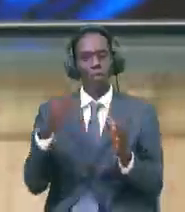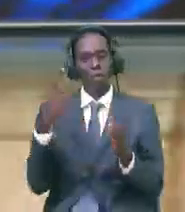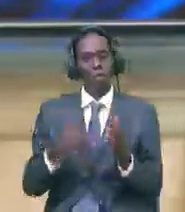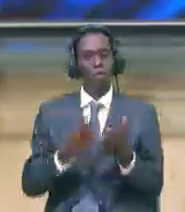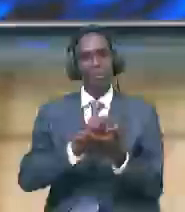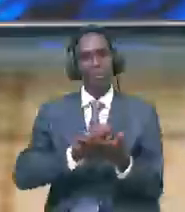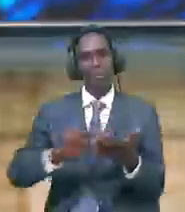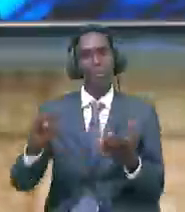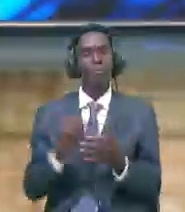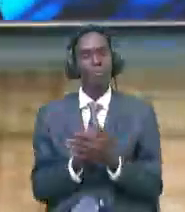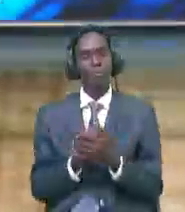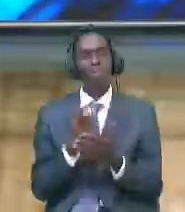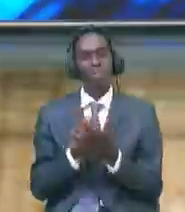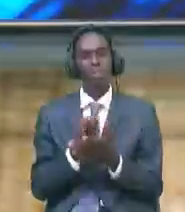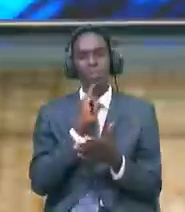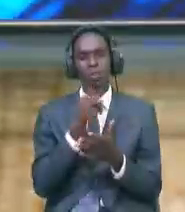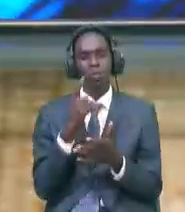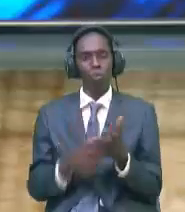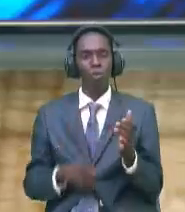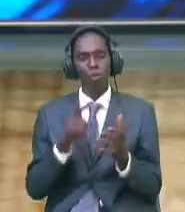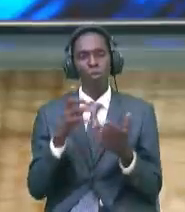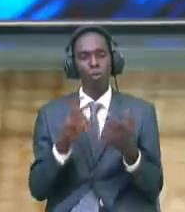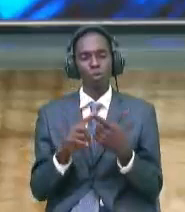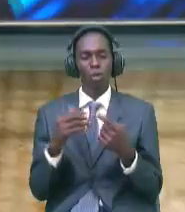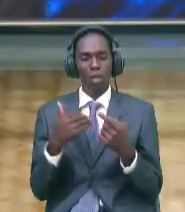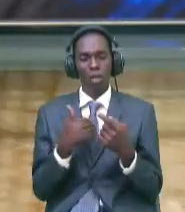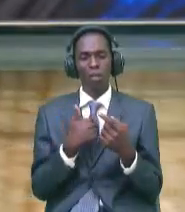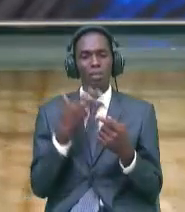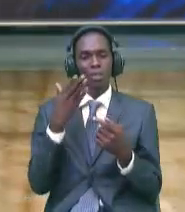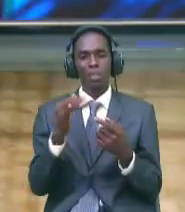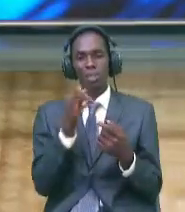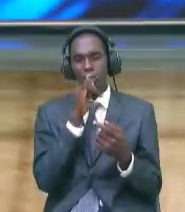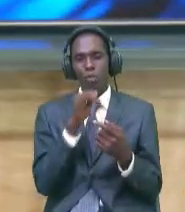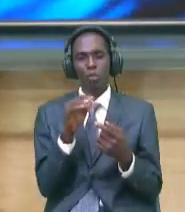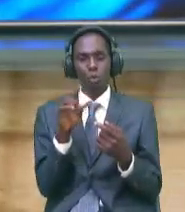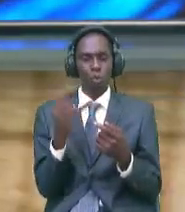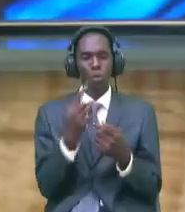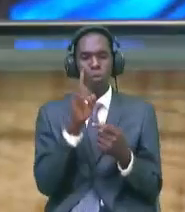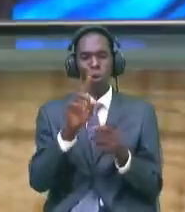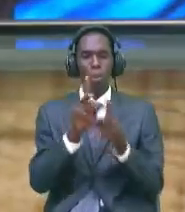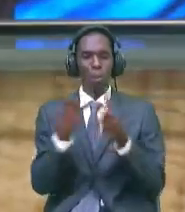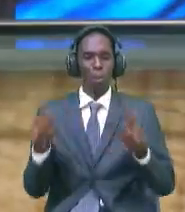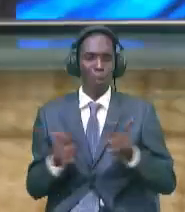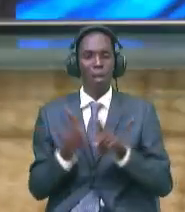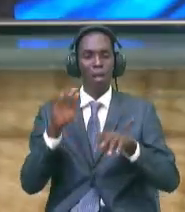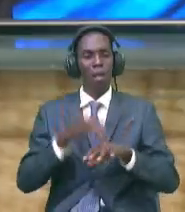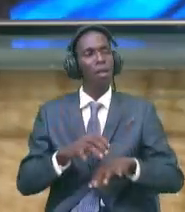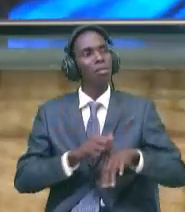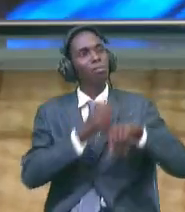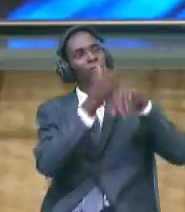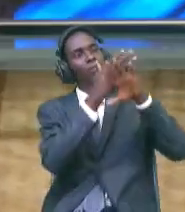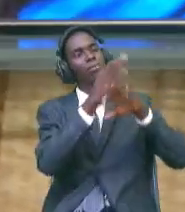the saints. That's what he wants us to have. There's only one way and only one place at Calvary. Only